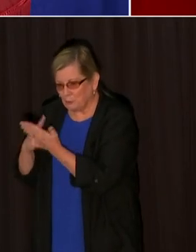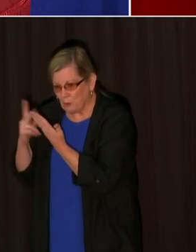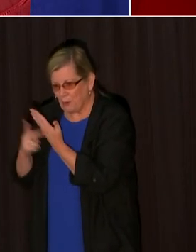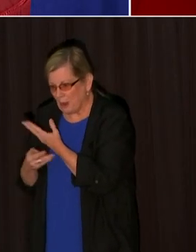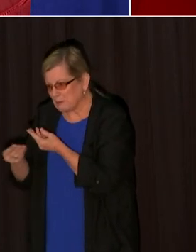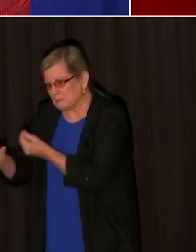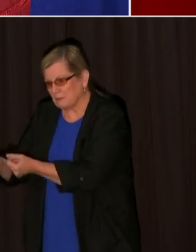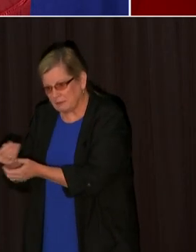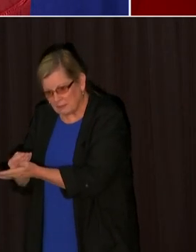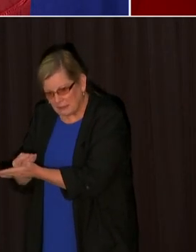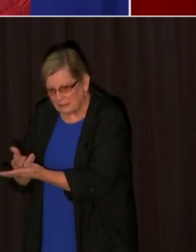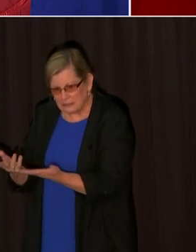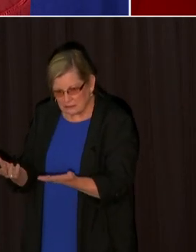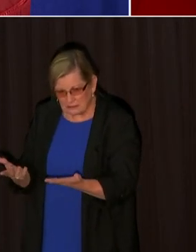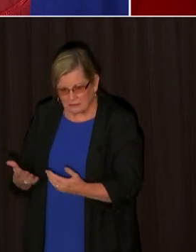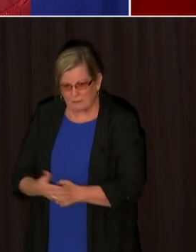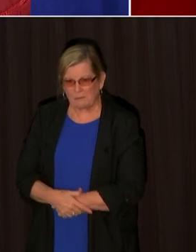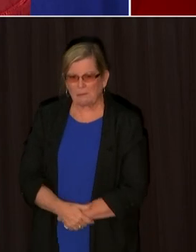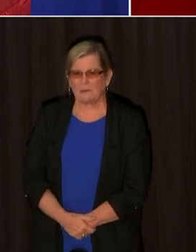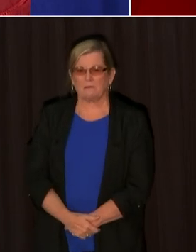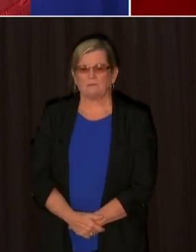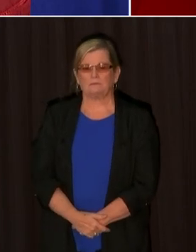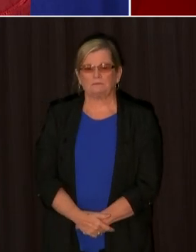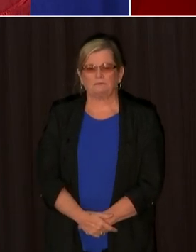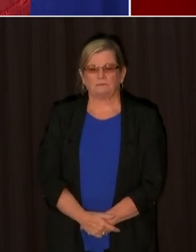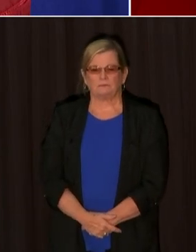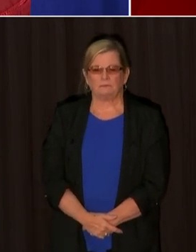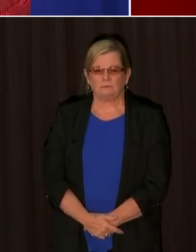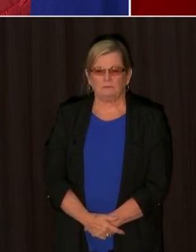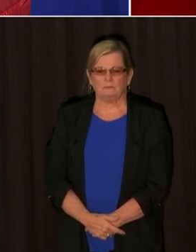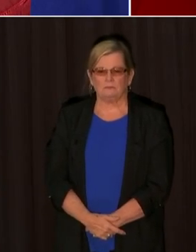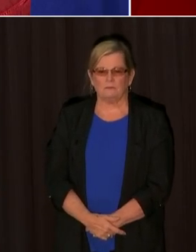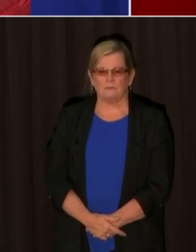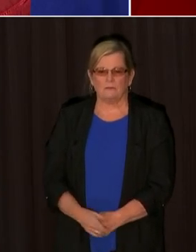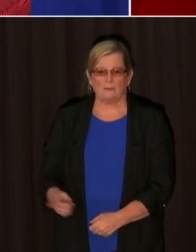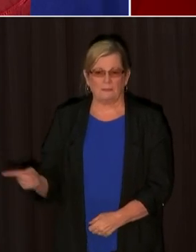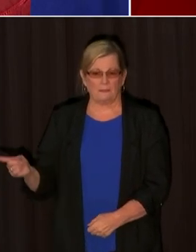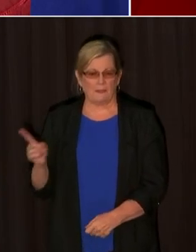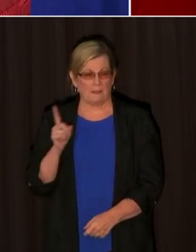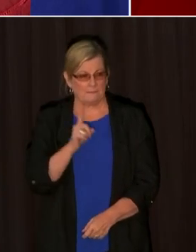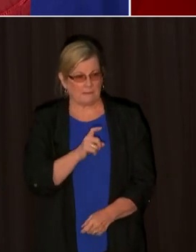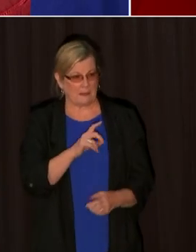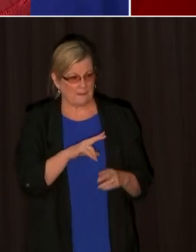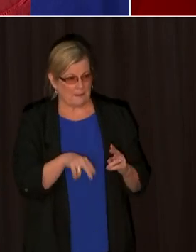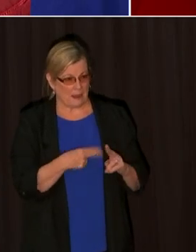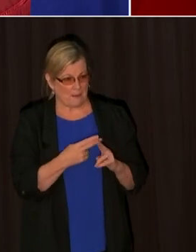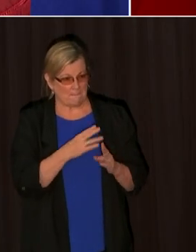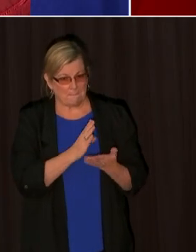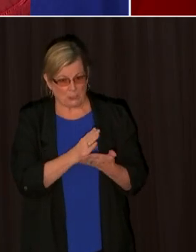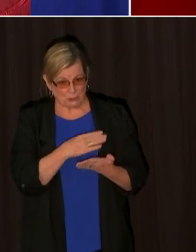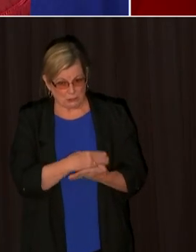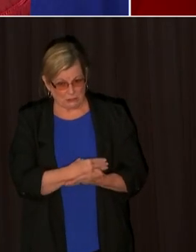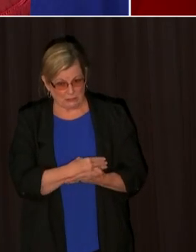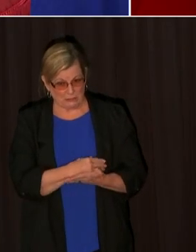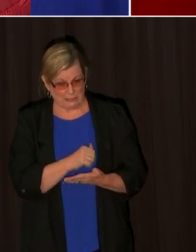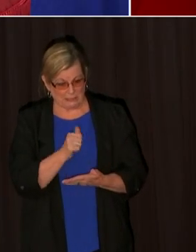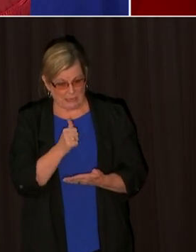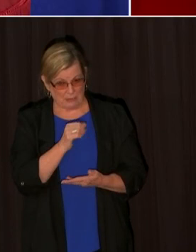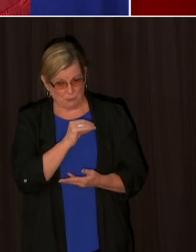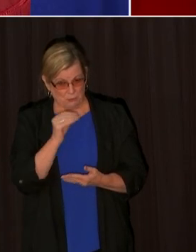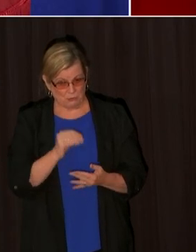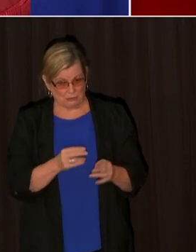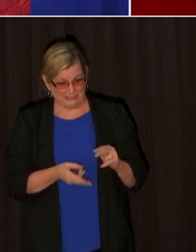Yes. So if I could ask some specifics about the budget. Sure. Yesterday, a 10% increase on gas